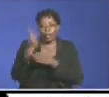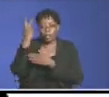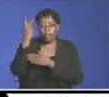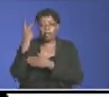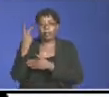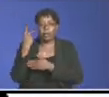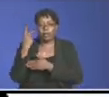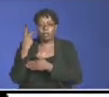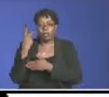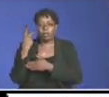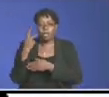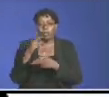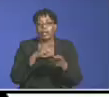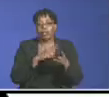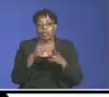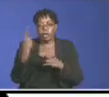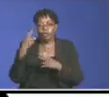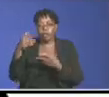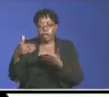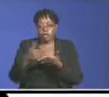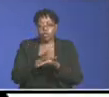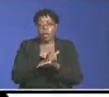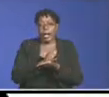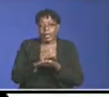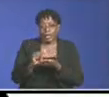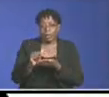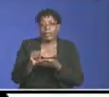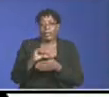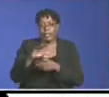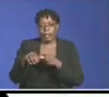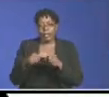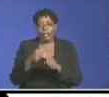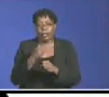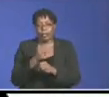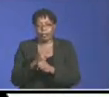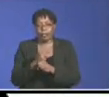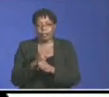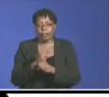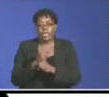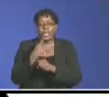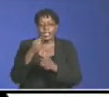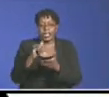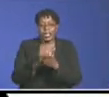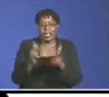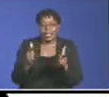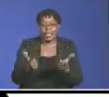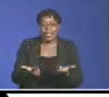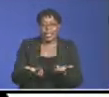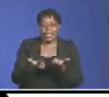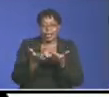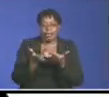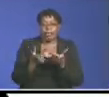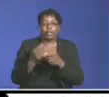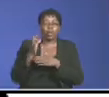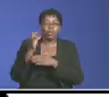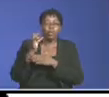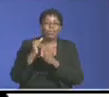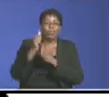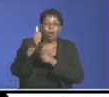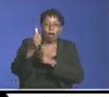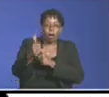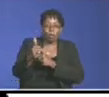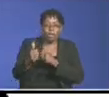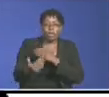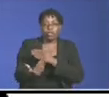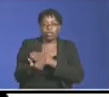for the new academic year. His uniform assistance program began 3 years ago as he felt that a little help goes a long way. This